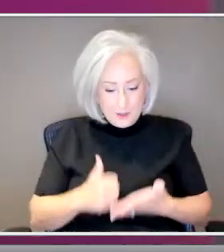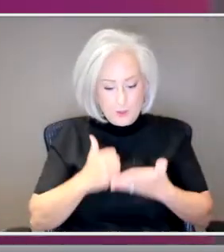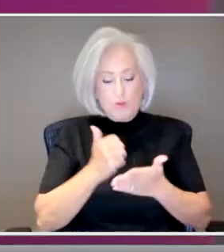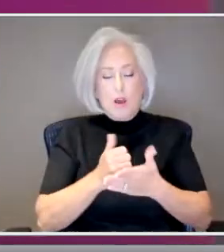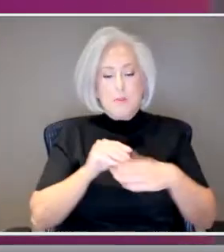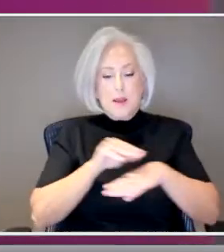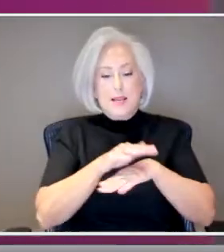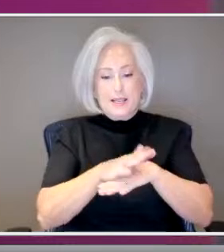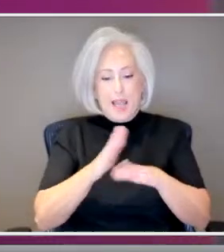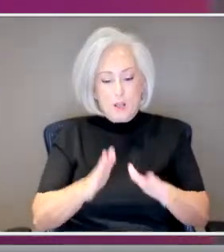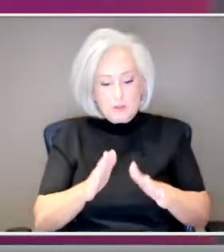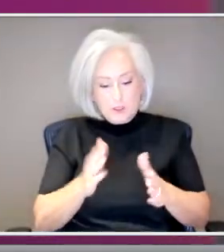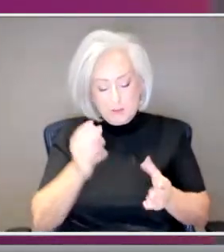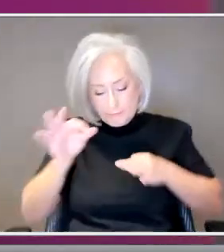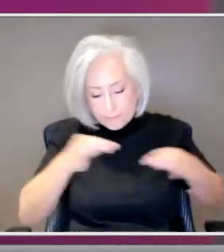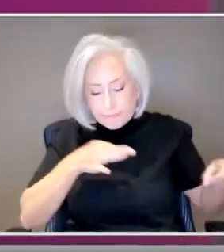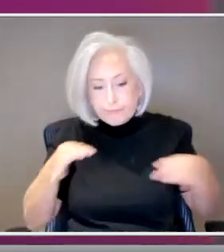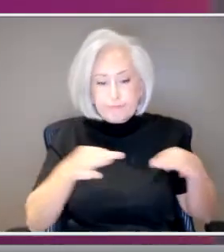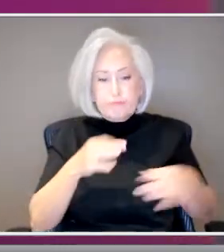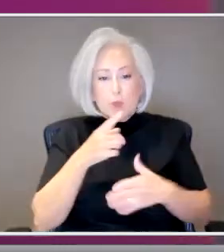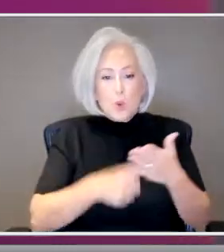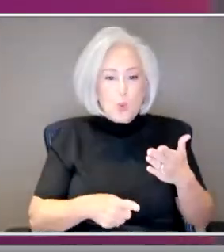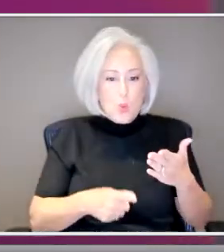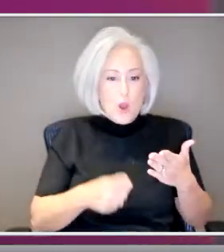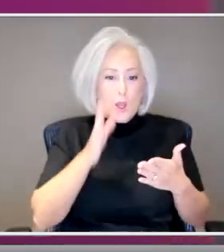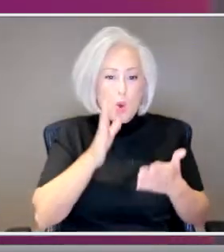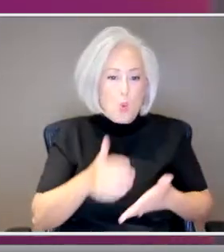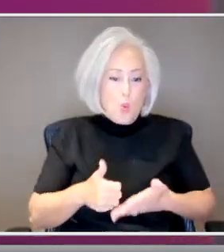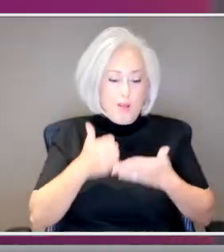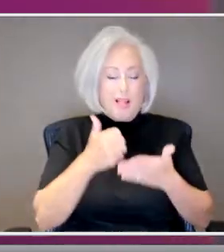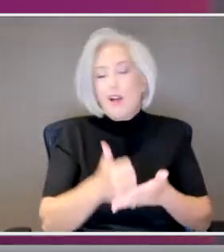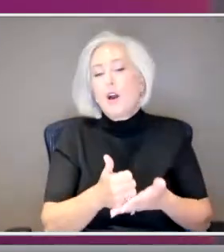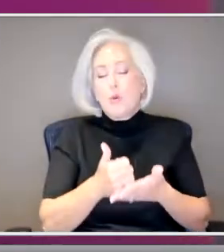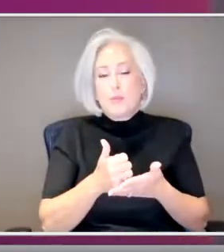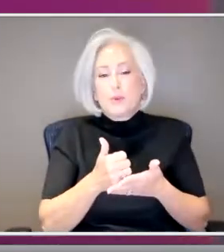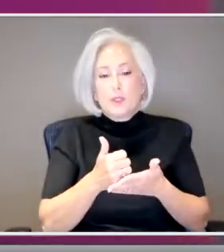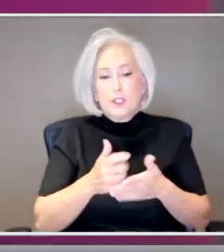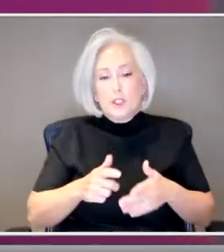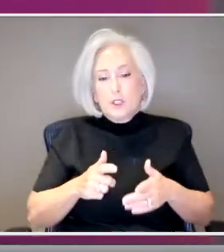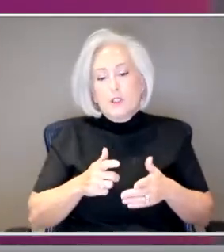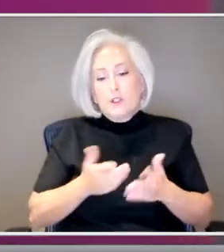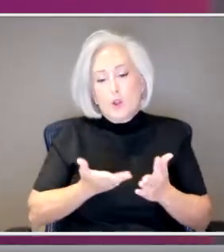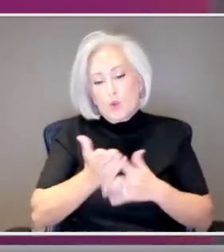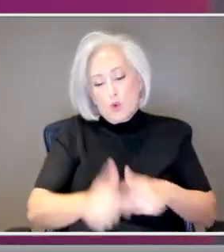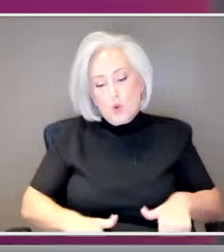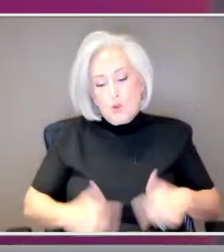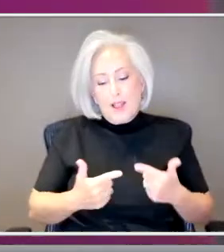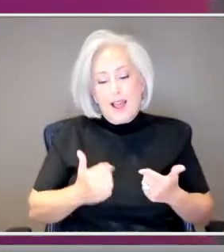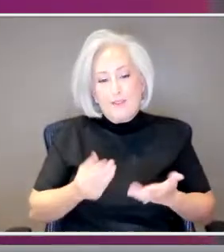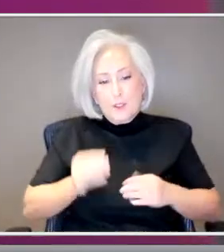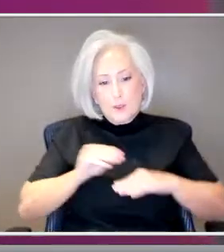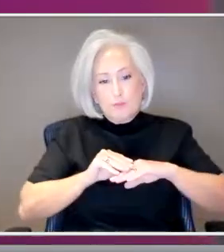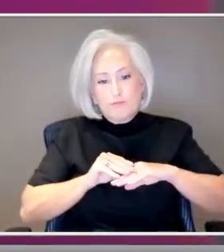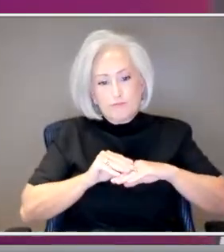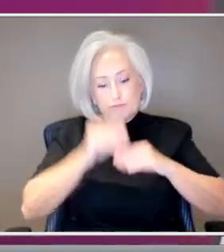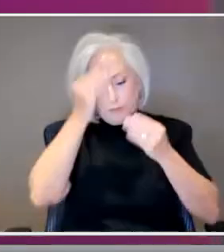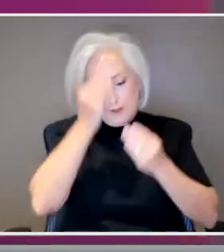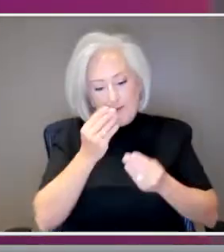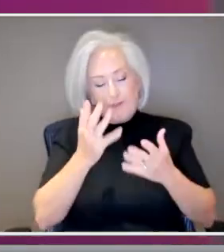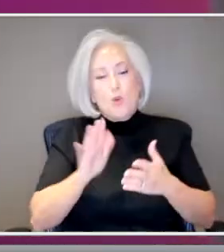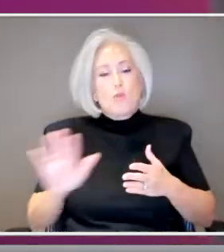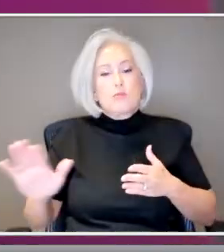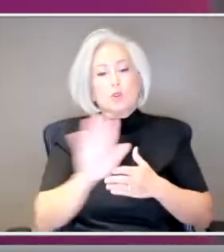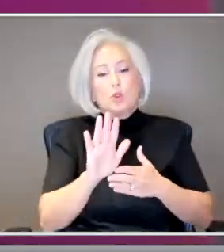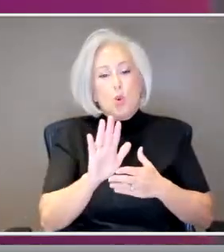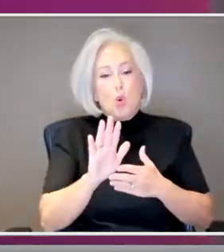what stage which genetic test is going to be helpful to inform your health care. So for taking